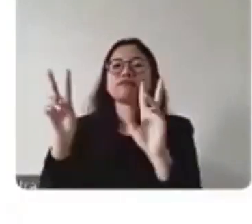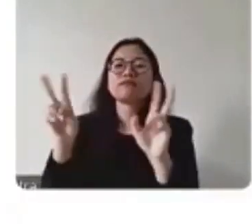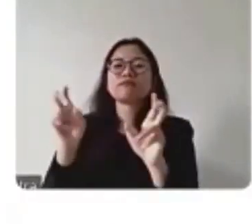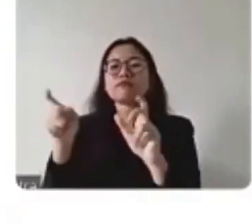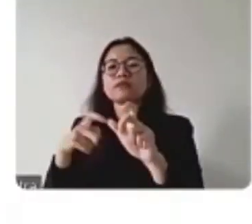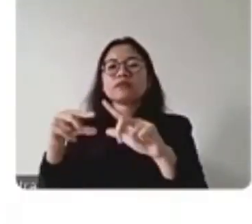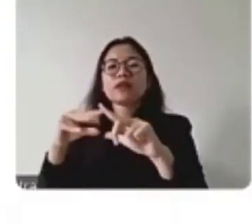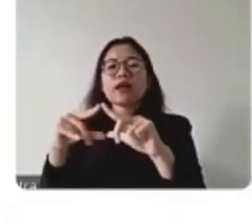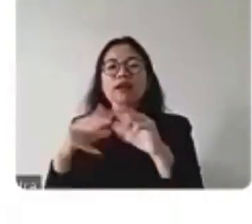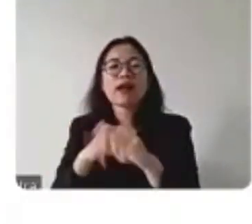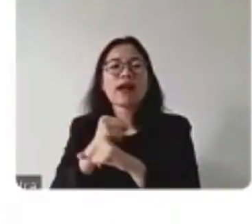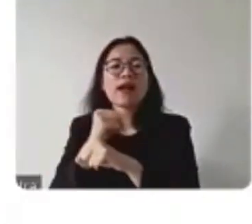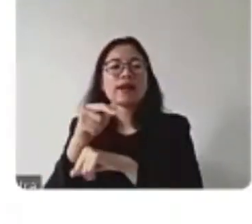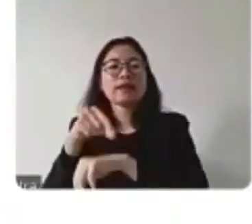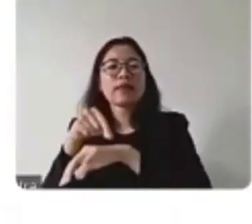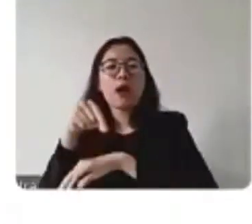clearing and